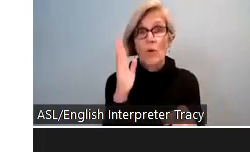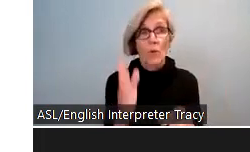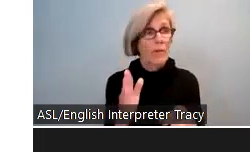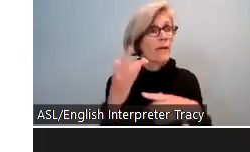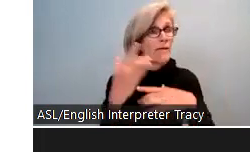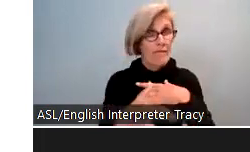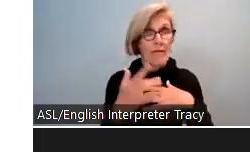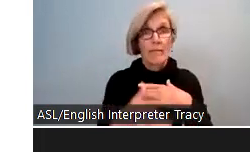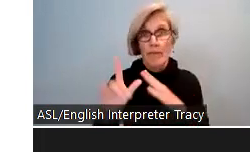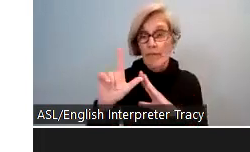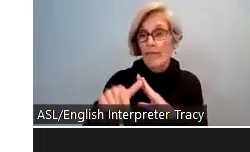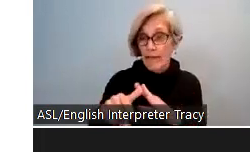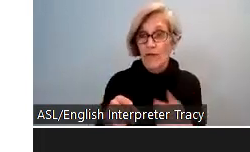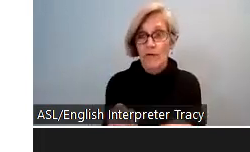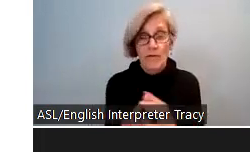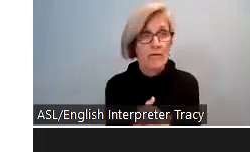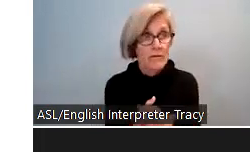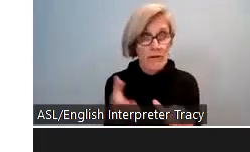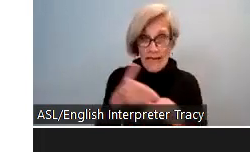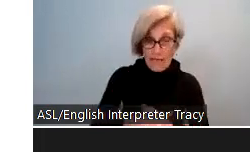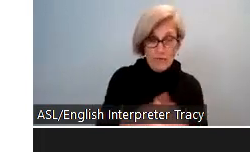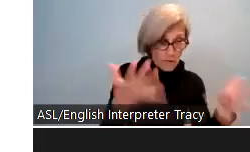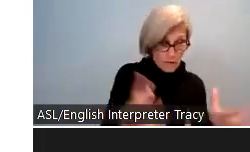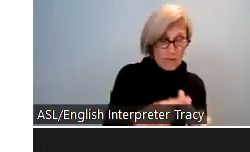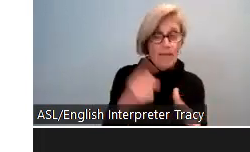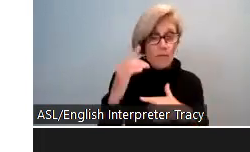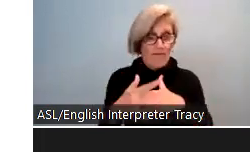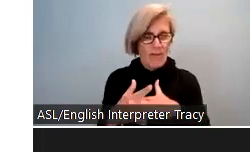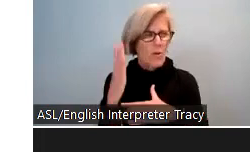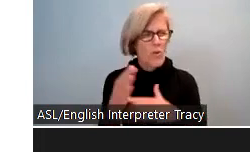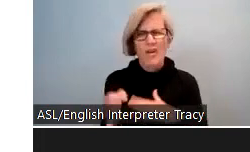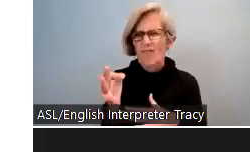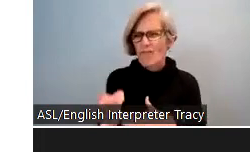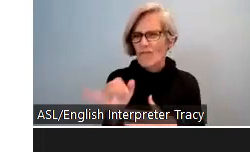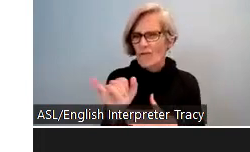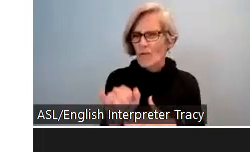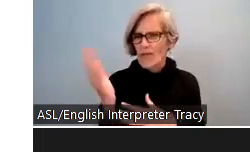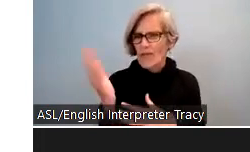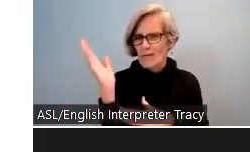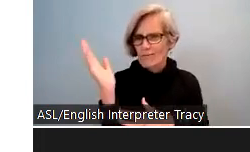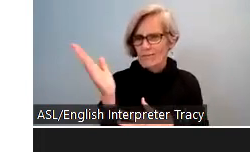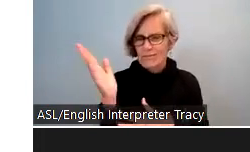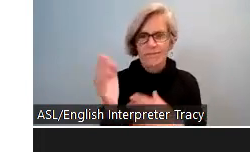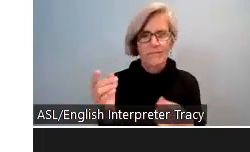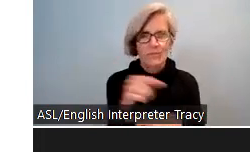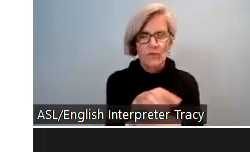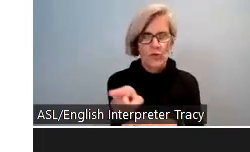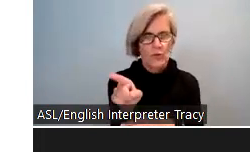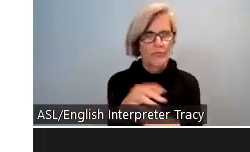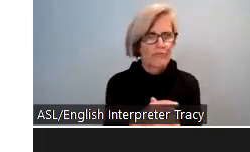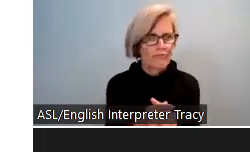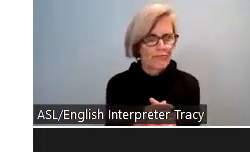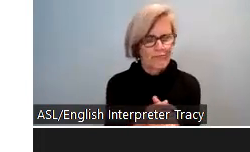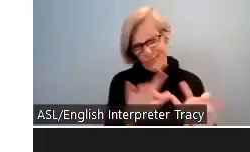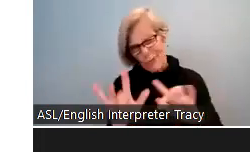available immediately after, and we will be forwarding the presentation and the recording of the webinar to